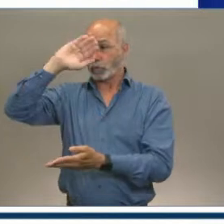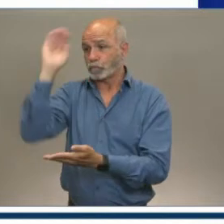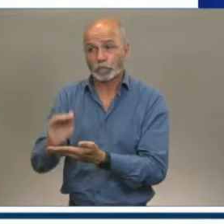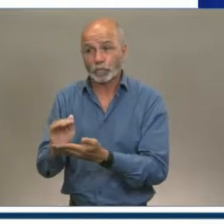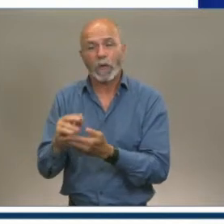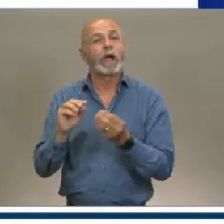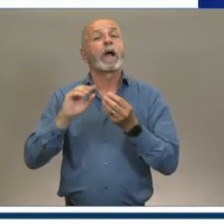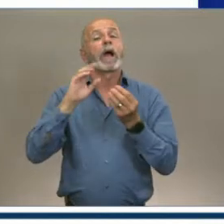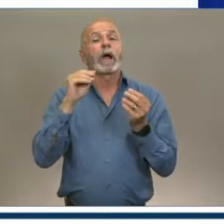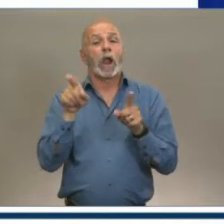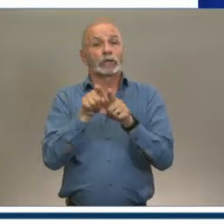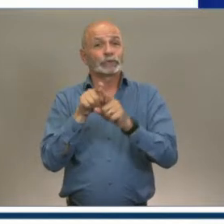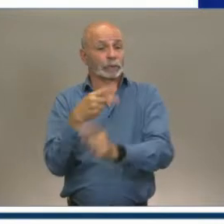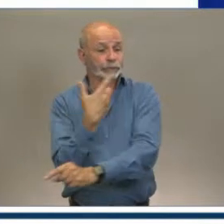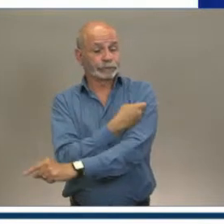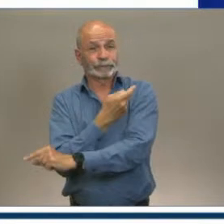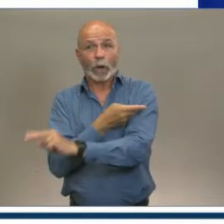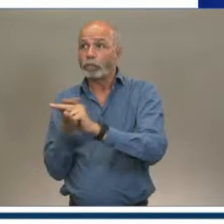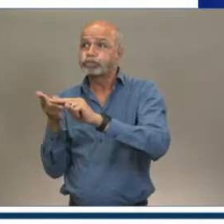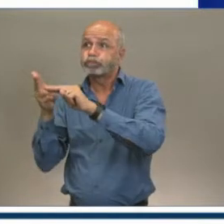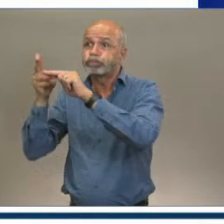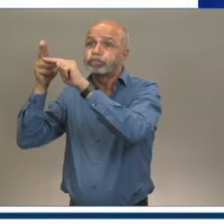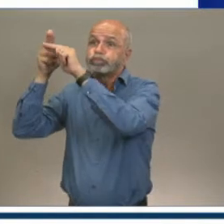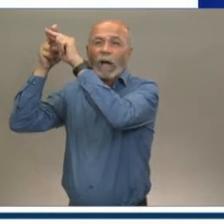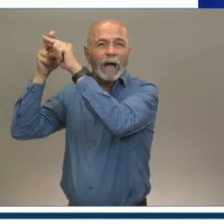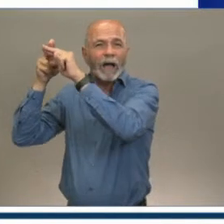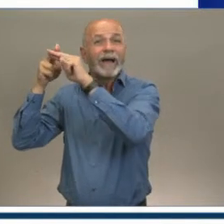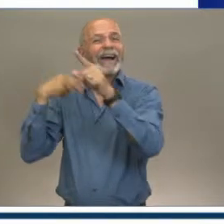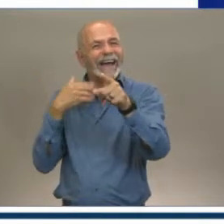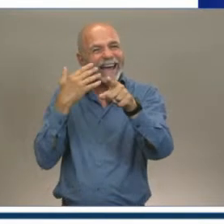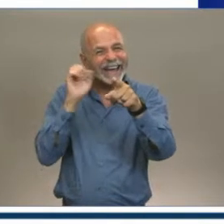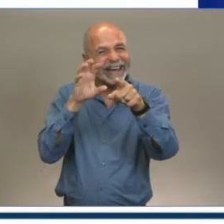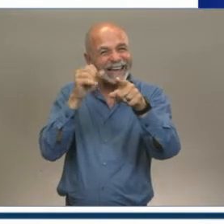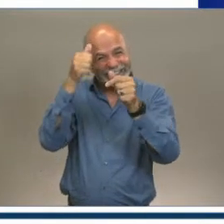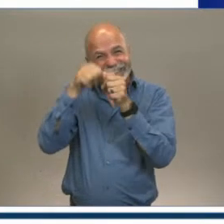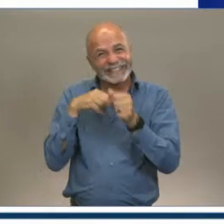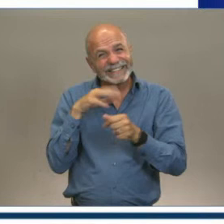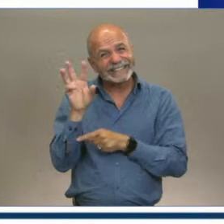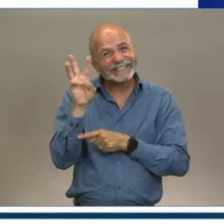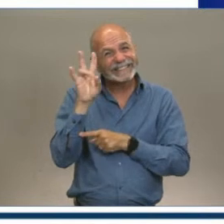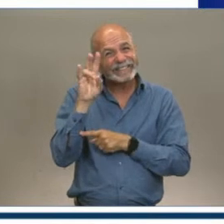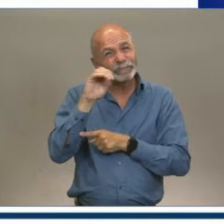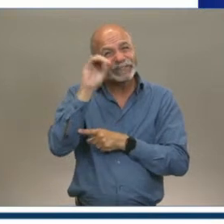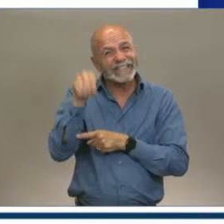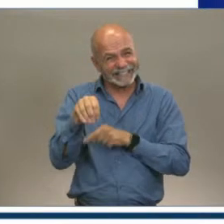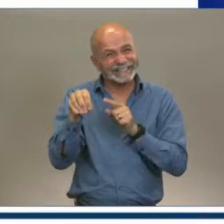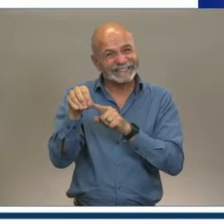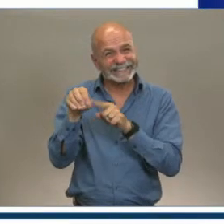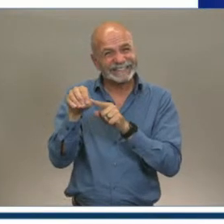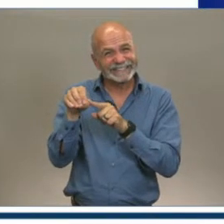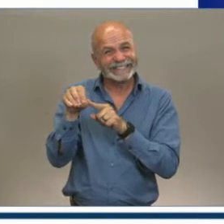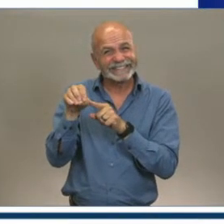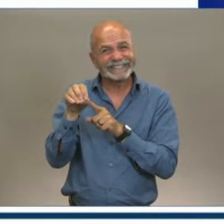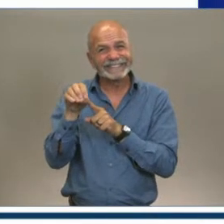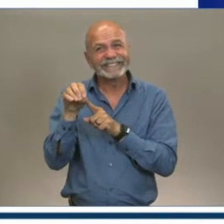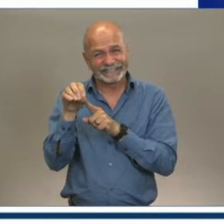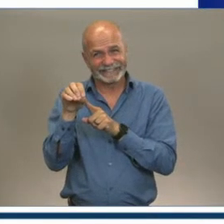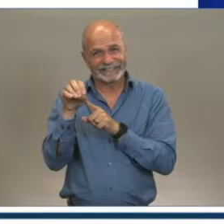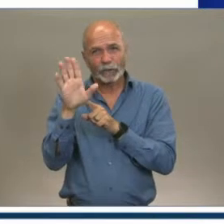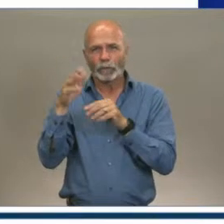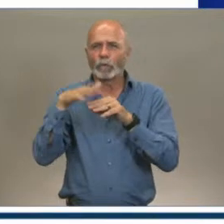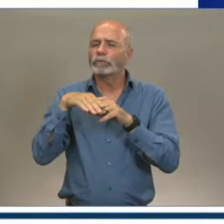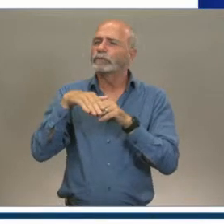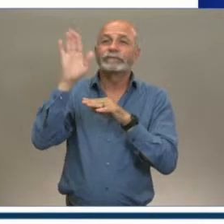In fact, today, as I mentioned, we are at 67%. Some provinces track the percentage of people over the age of 12